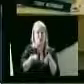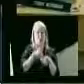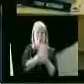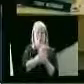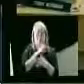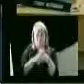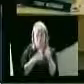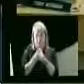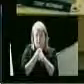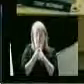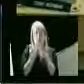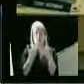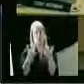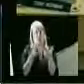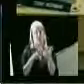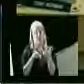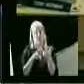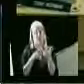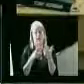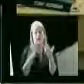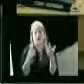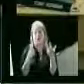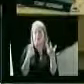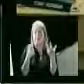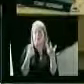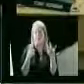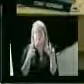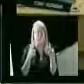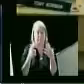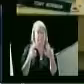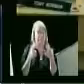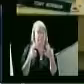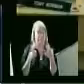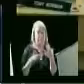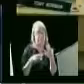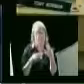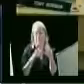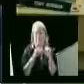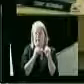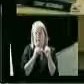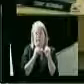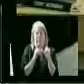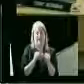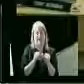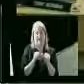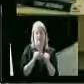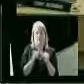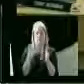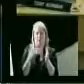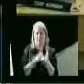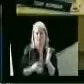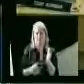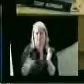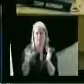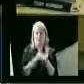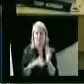just a continual onslaught of